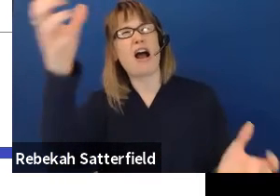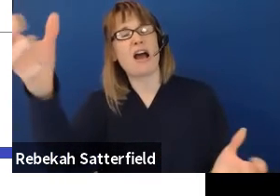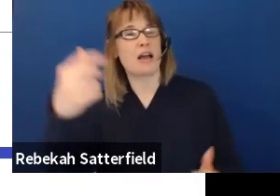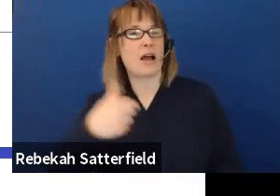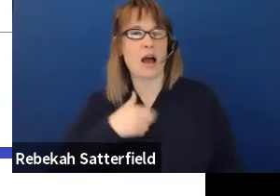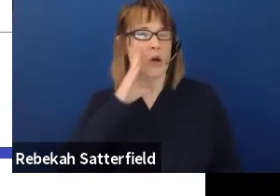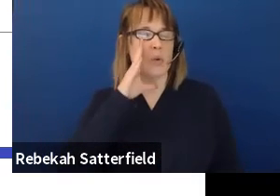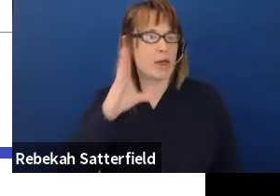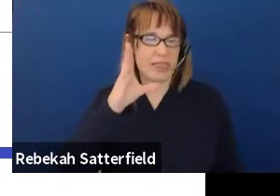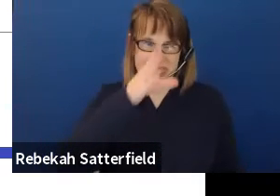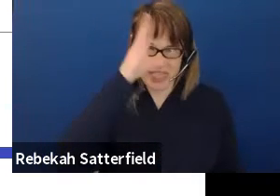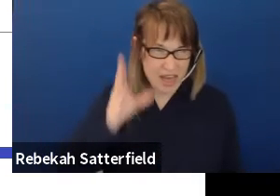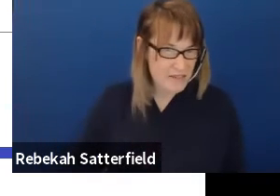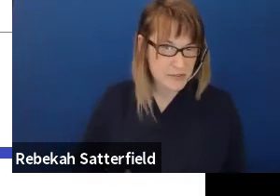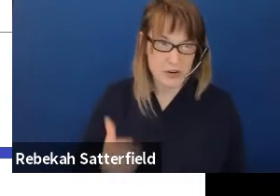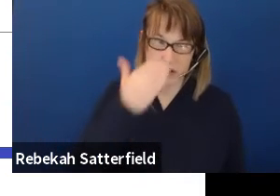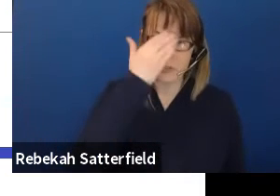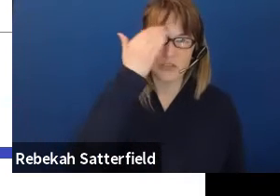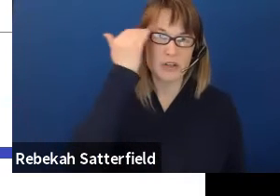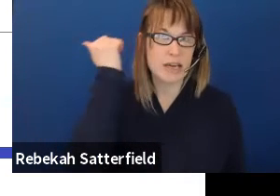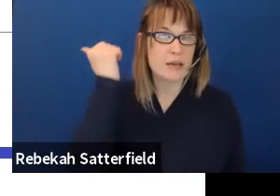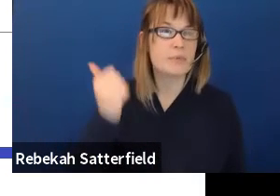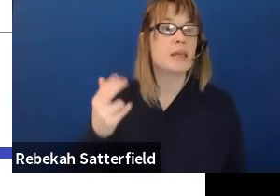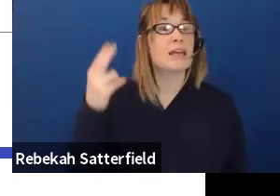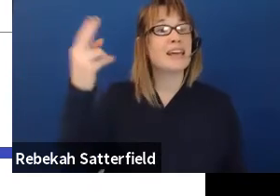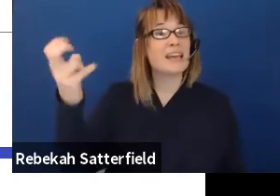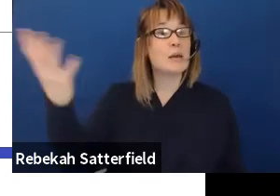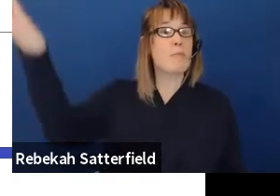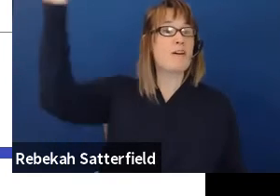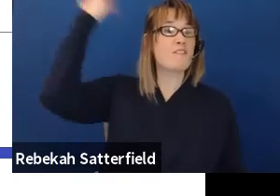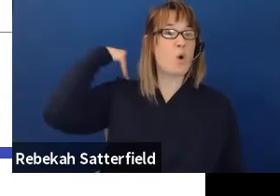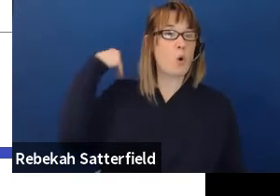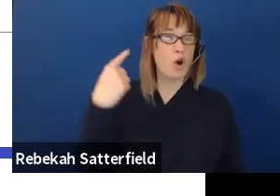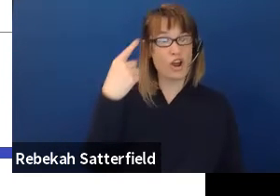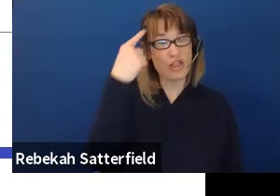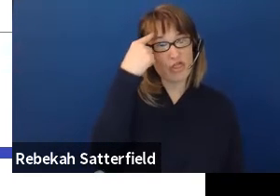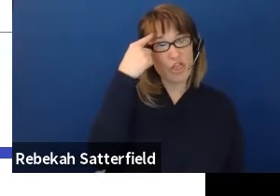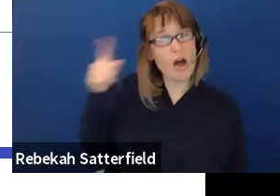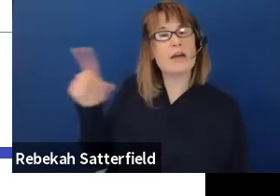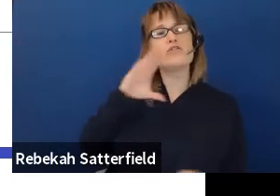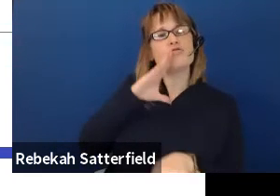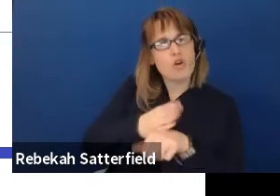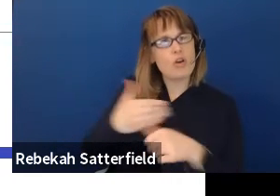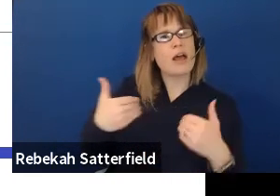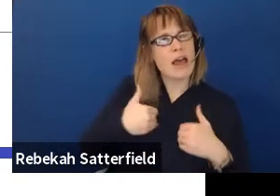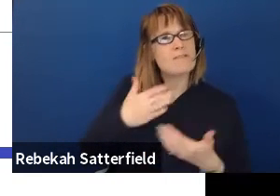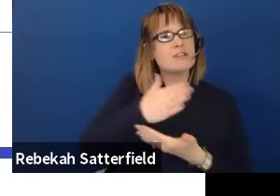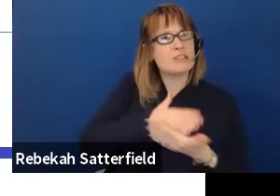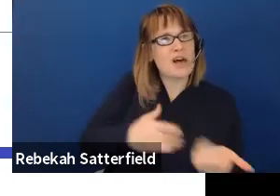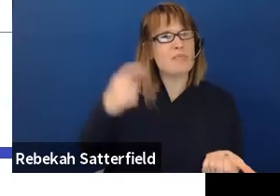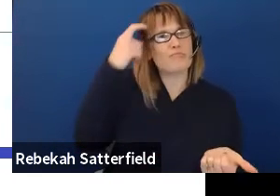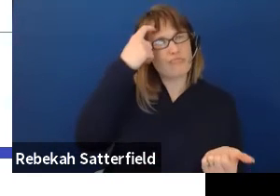never going to forget. He had previously understood that his daughter, although had some brain issues, she was